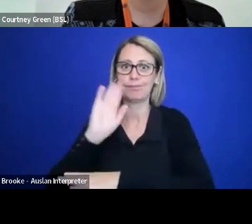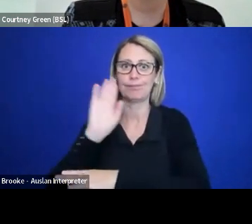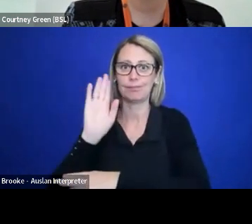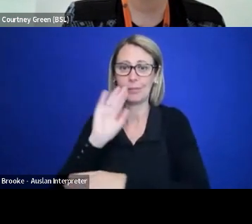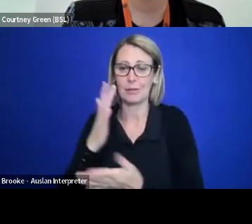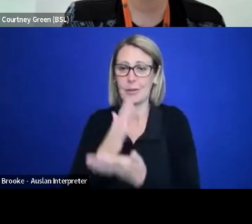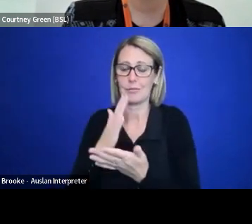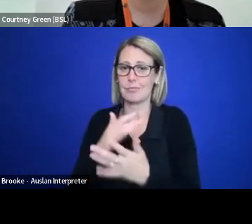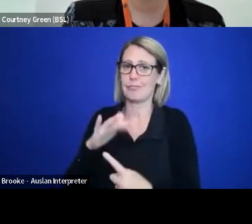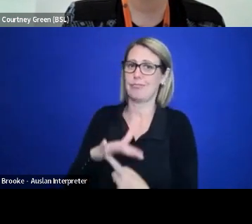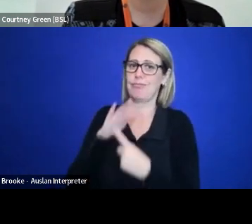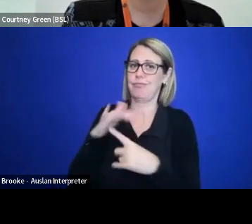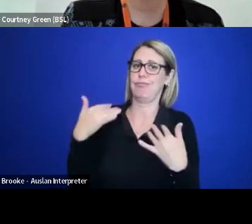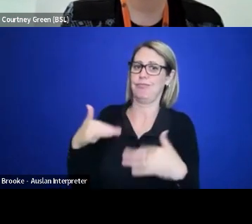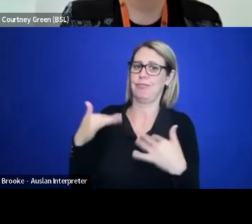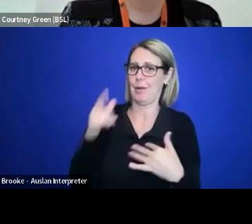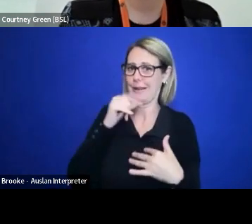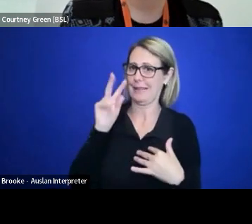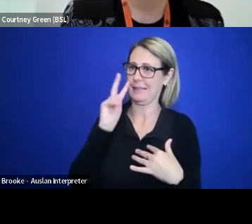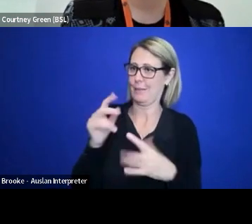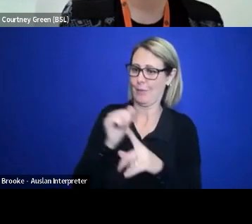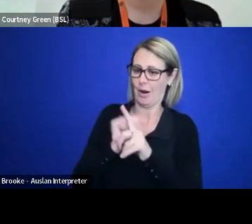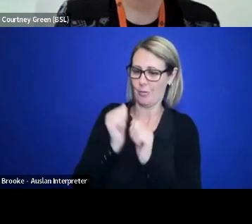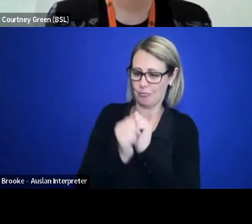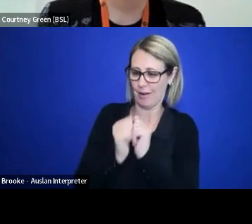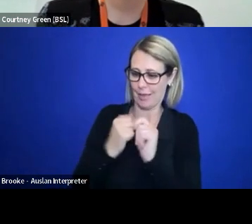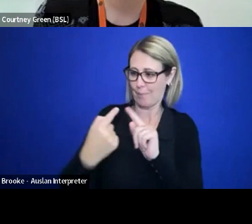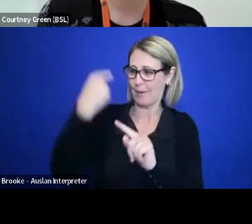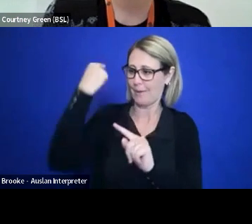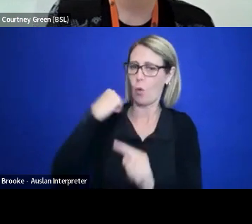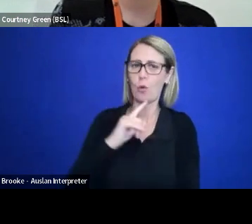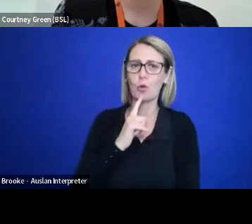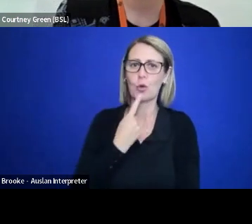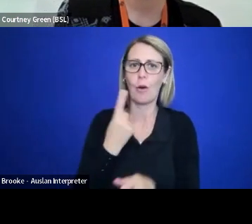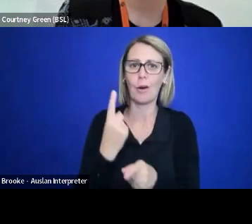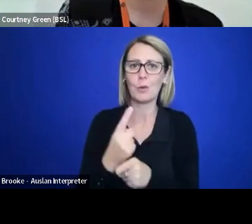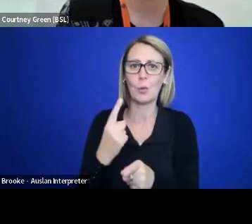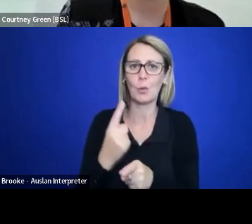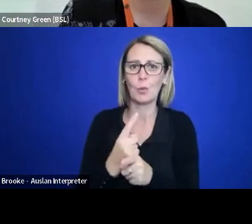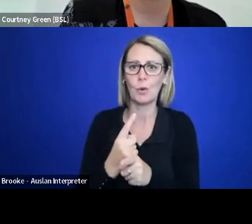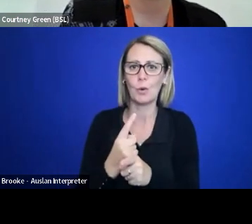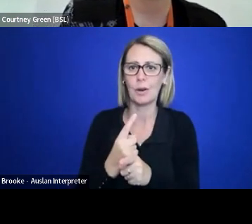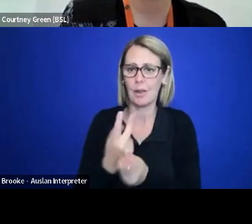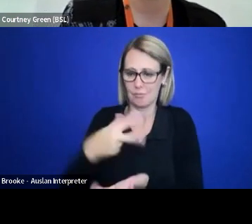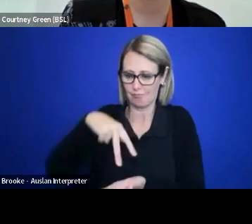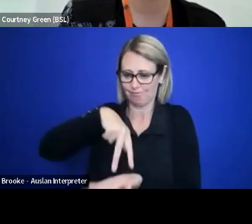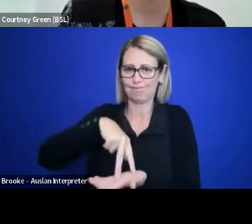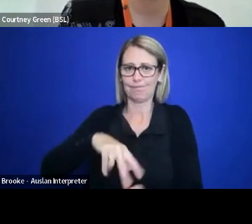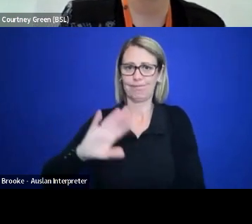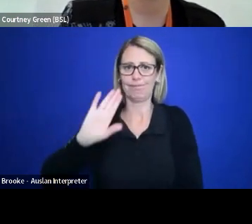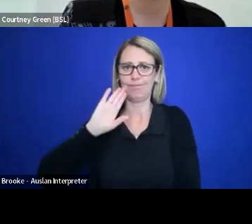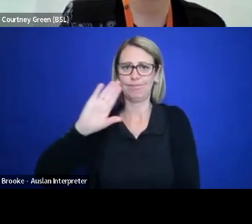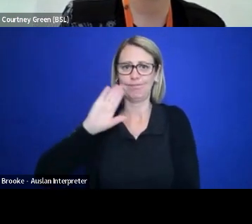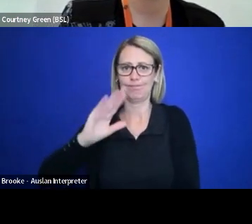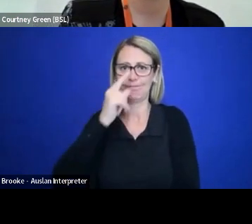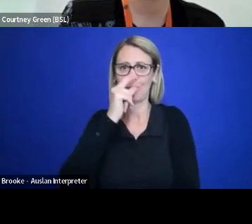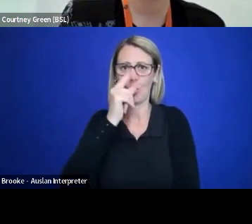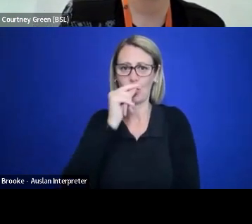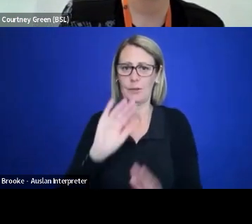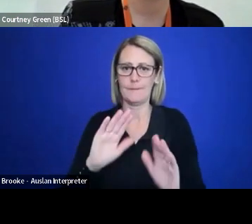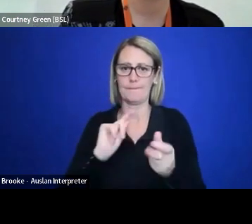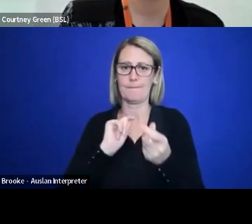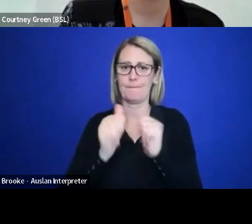really impressed that I could see my brother, who was shy to speak, he could stand there and give that presentation.